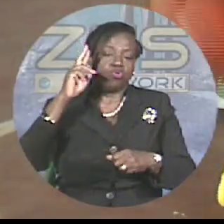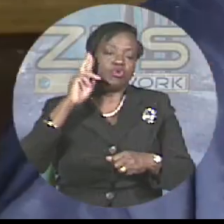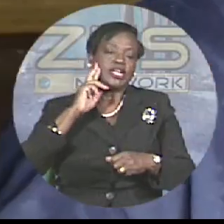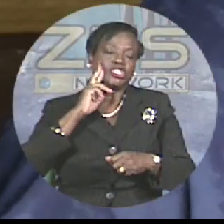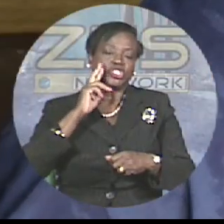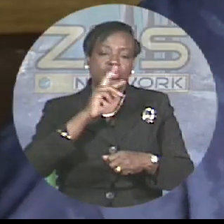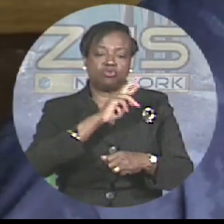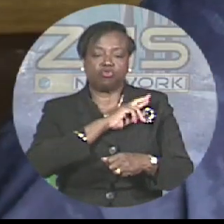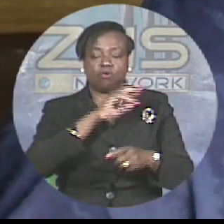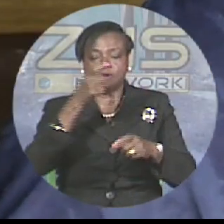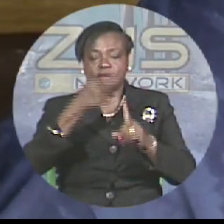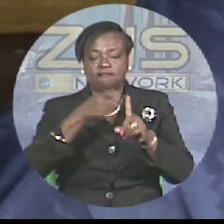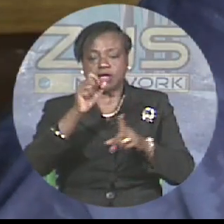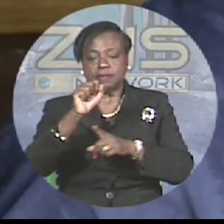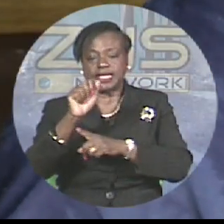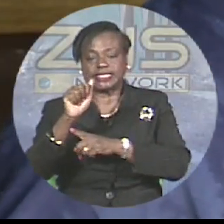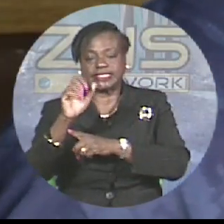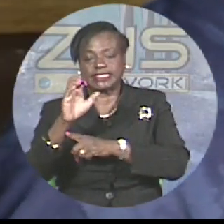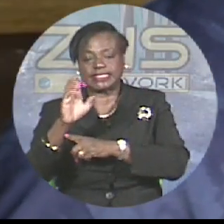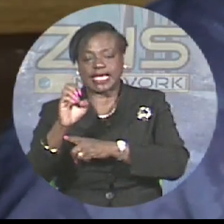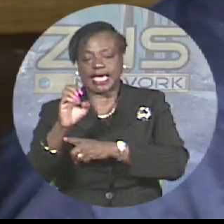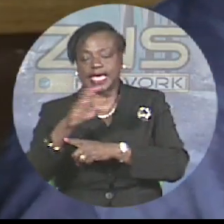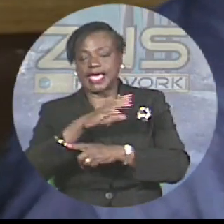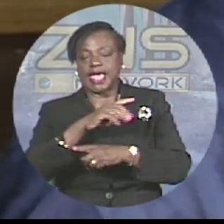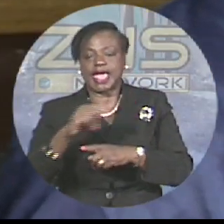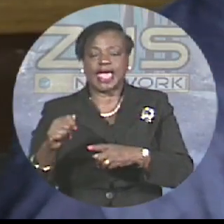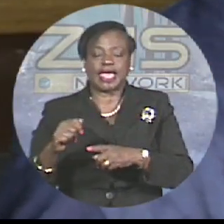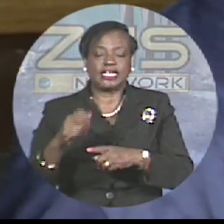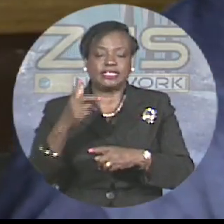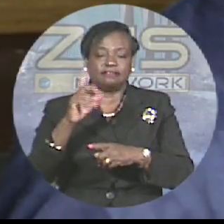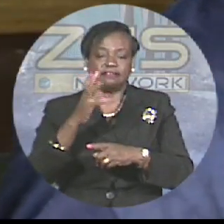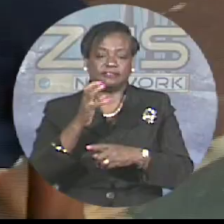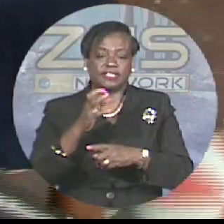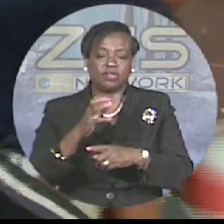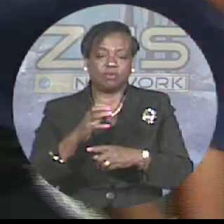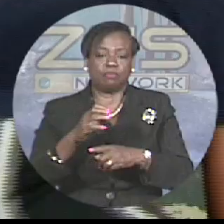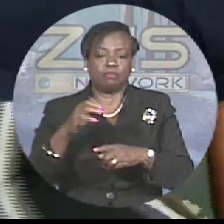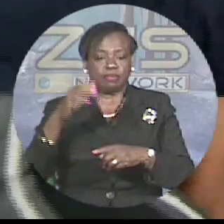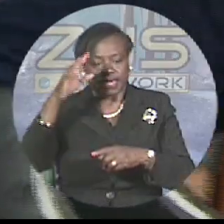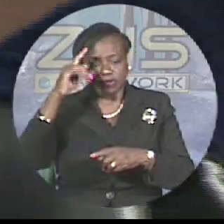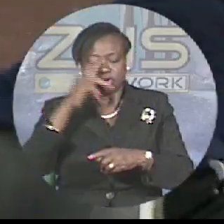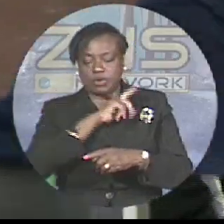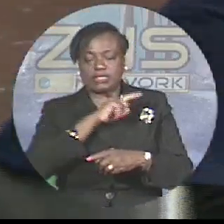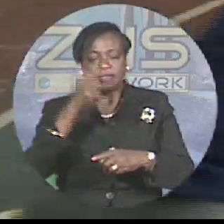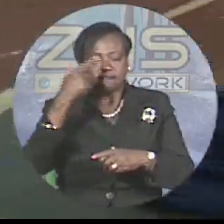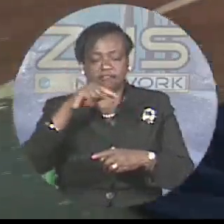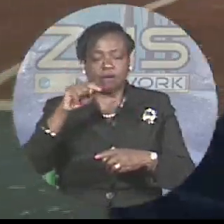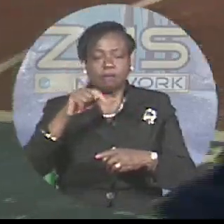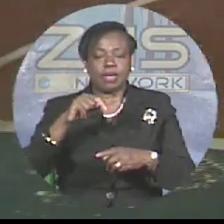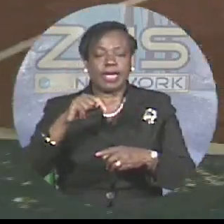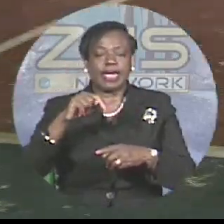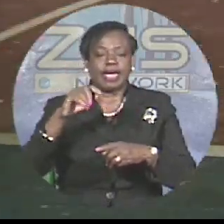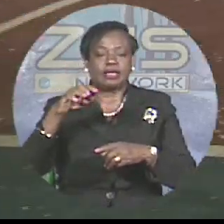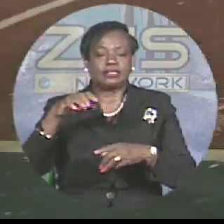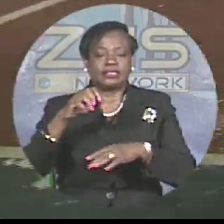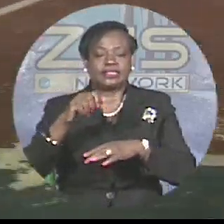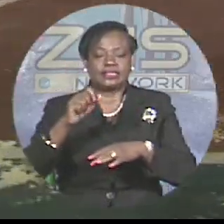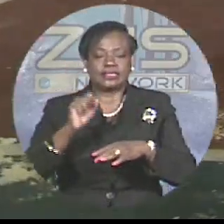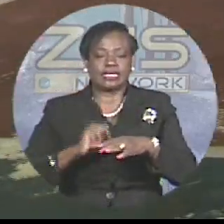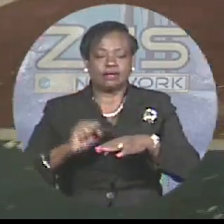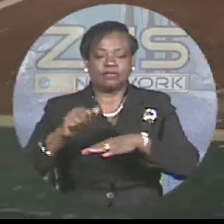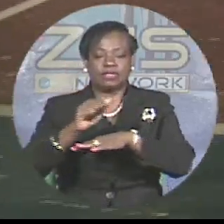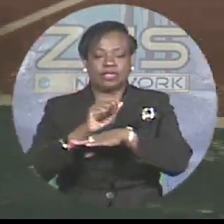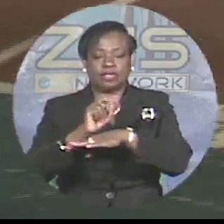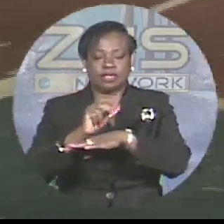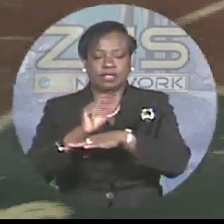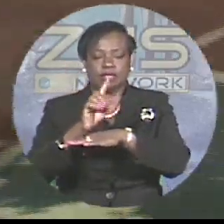College and 15-year-old Kenton Wallace from the Mangrove Key High School in South Andras. Both of these young athletes have seen improvements in their game